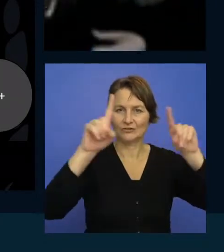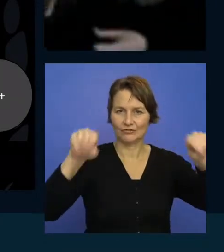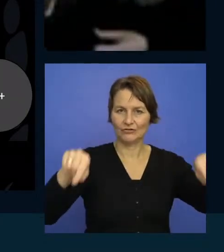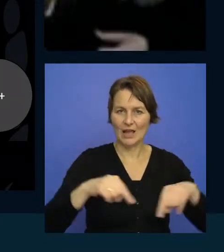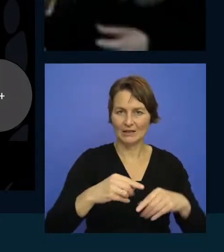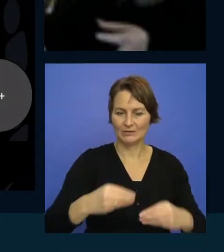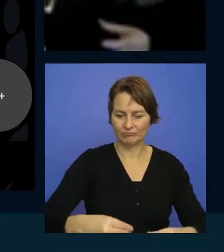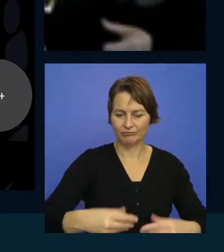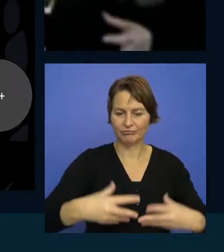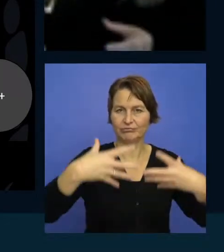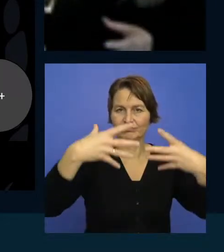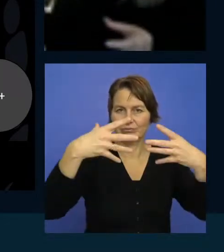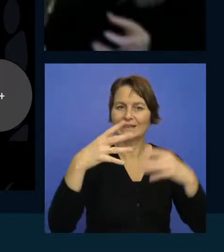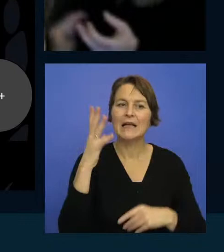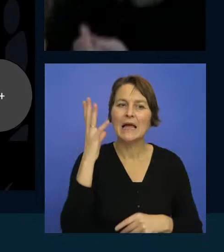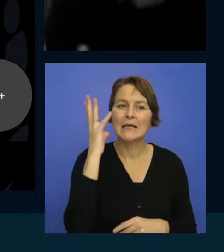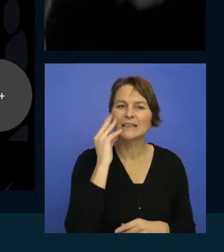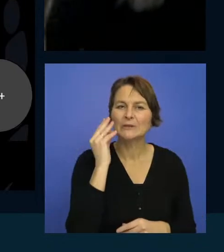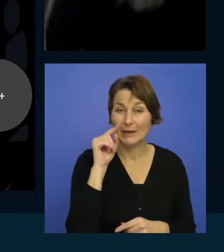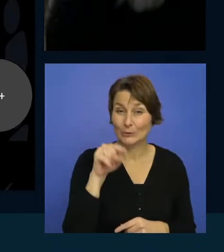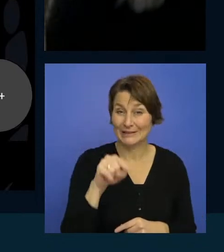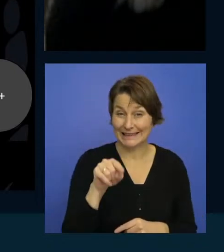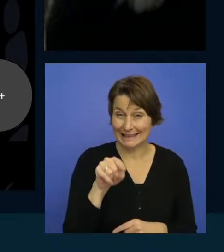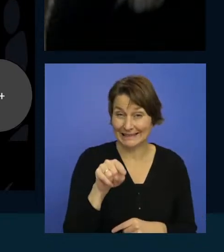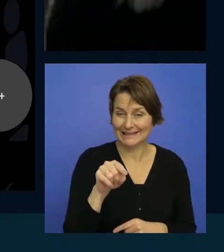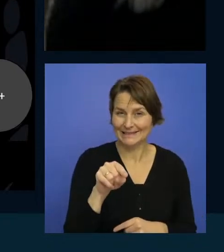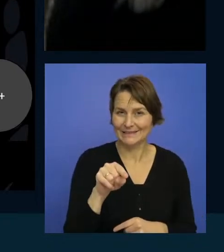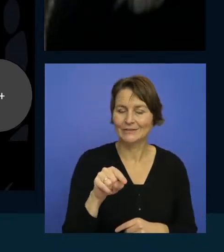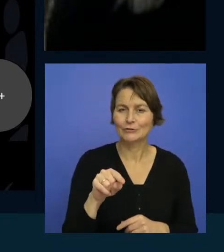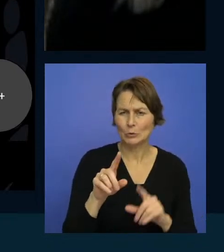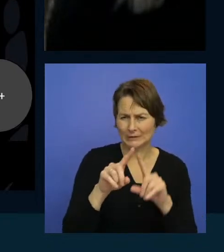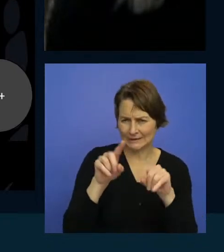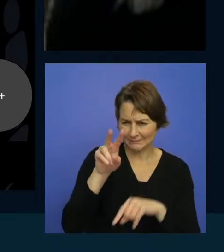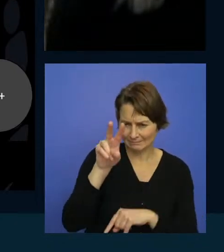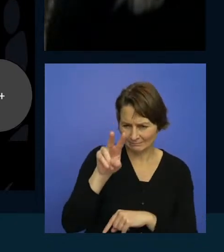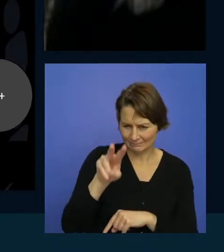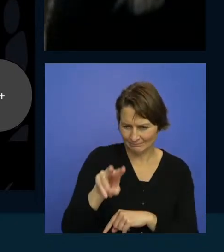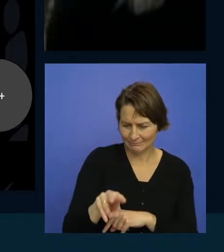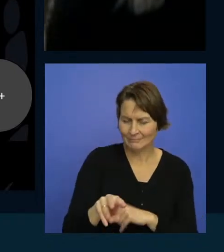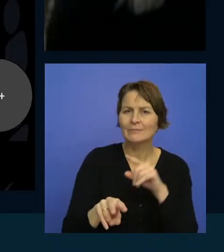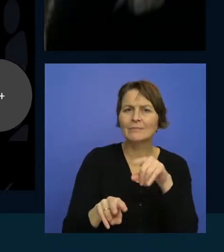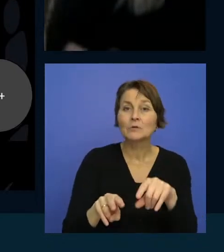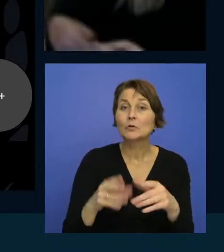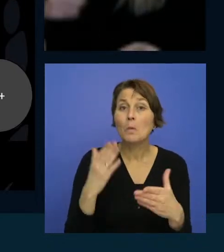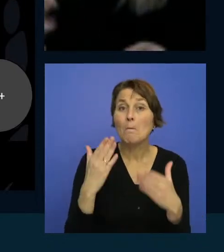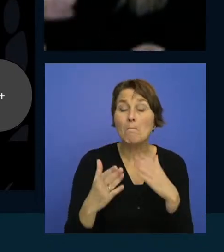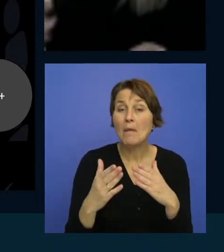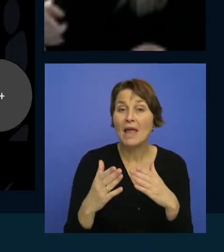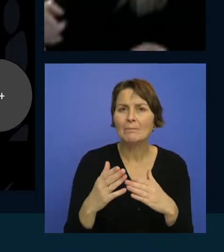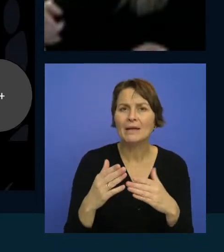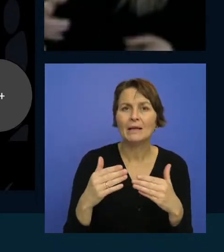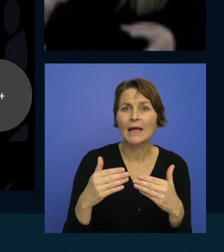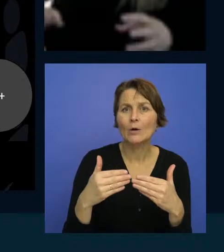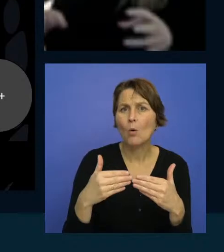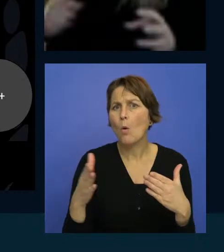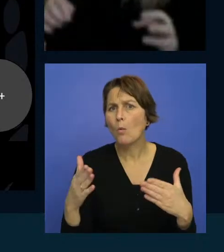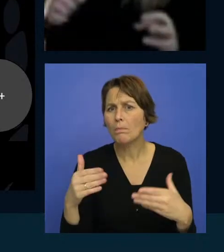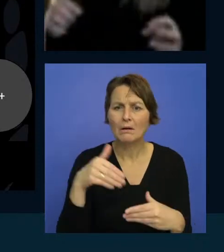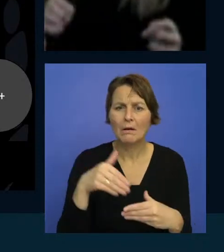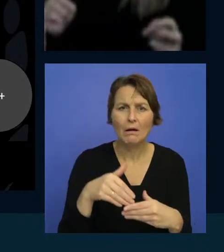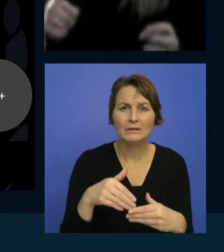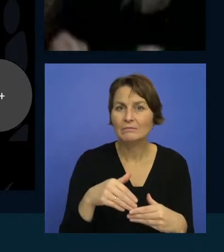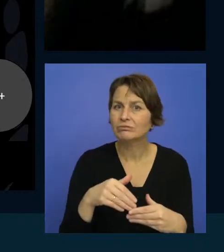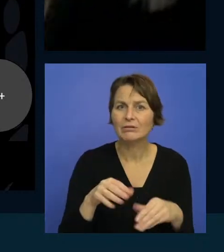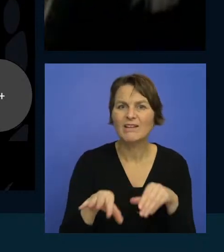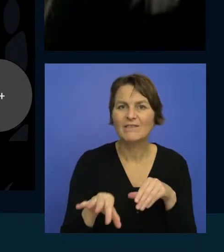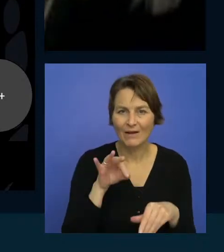the chat window. So you can then find and open Power BI content by writing at